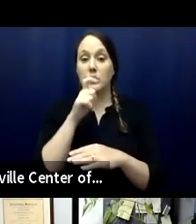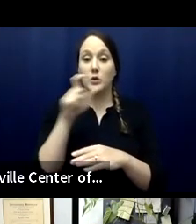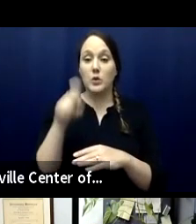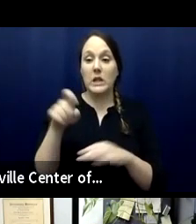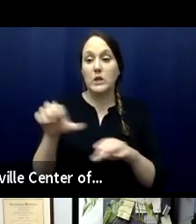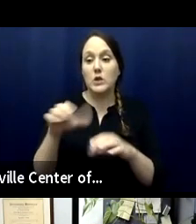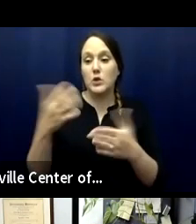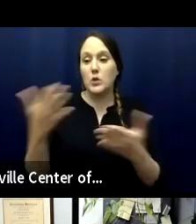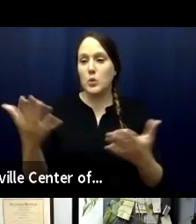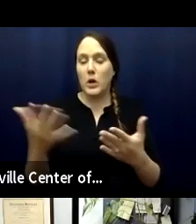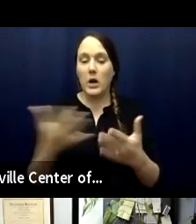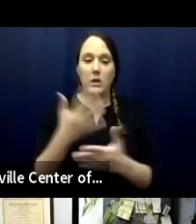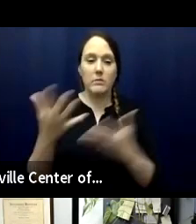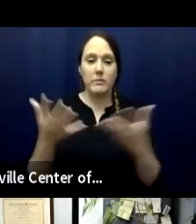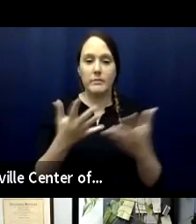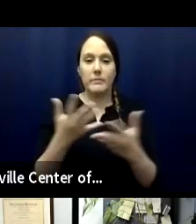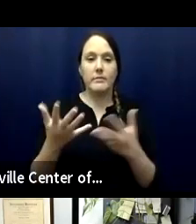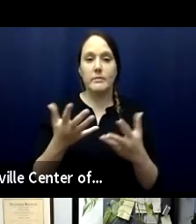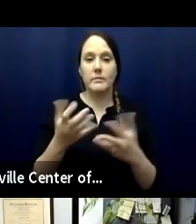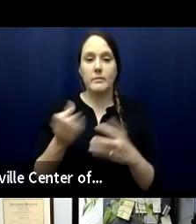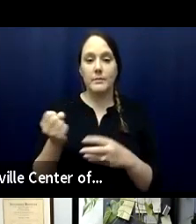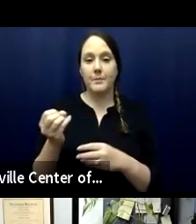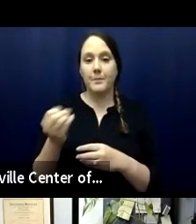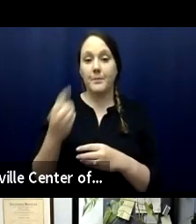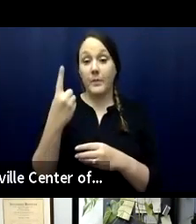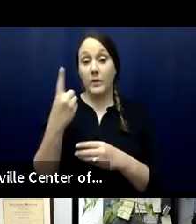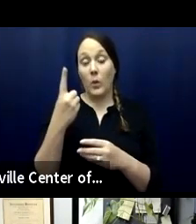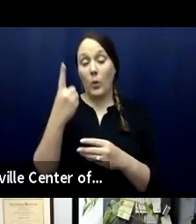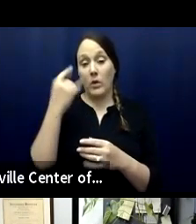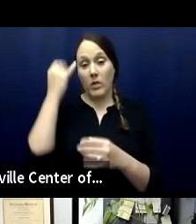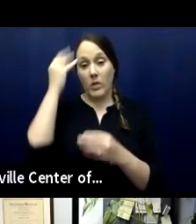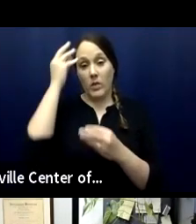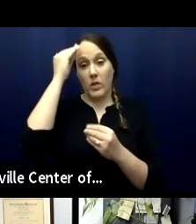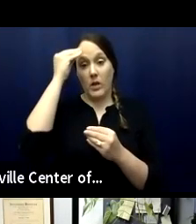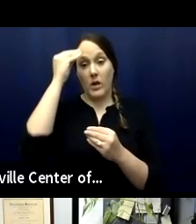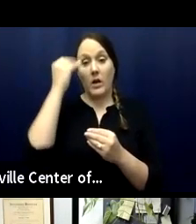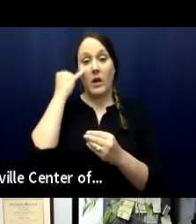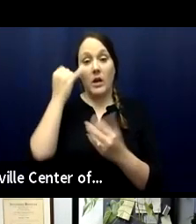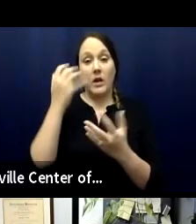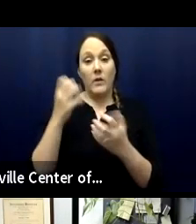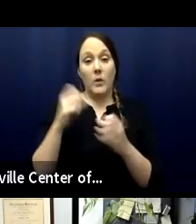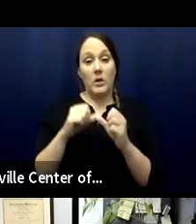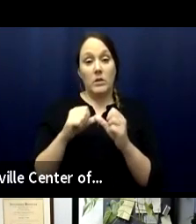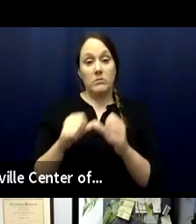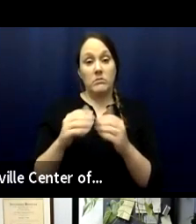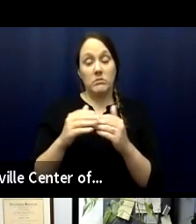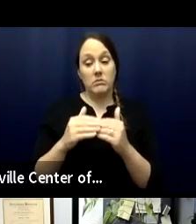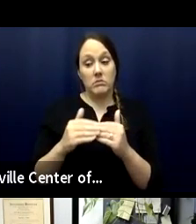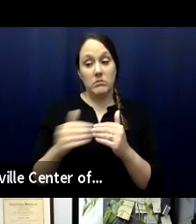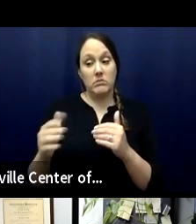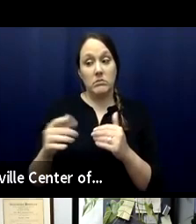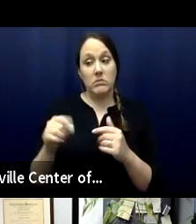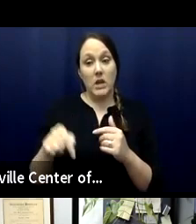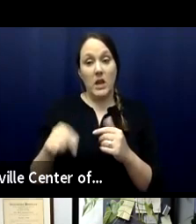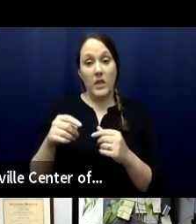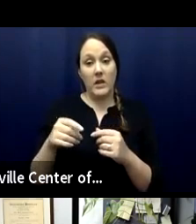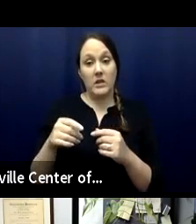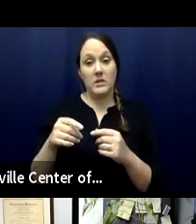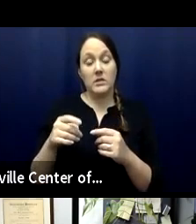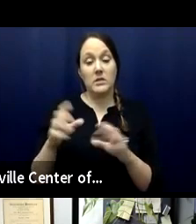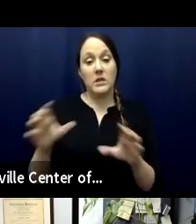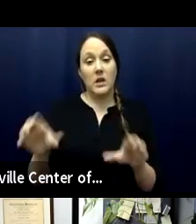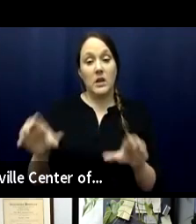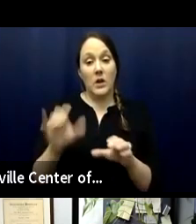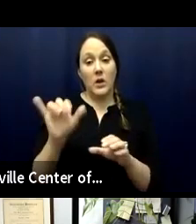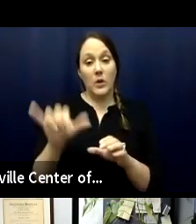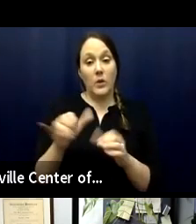what. So one thought, if the board wants to continue down this road and do that, would be,